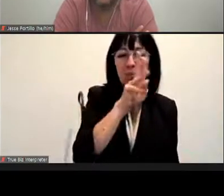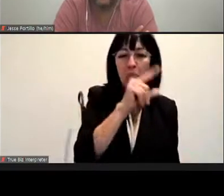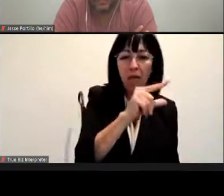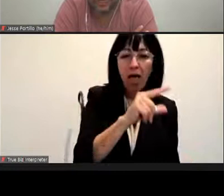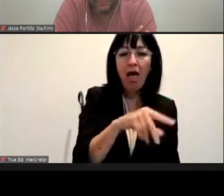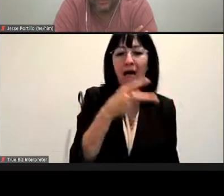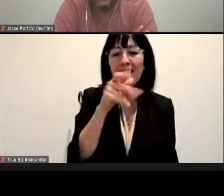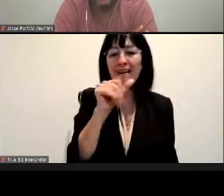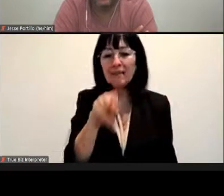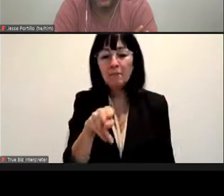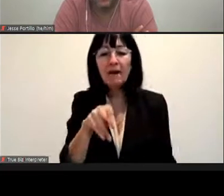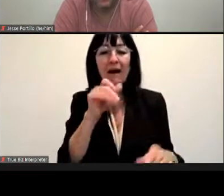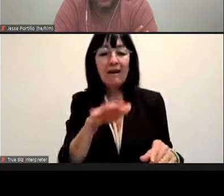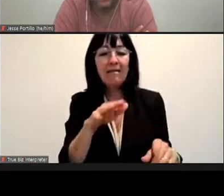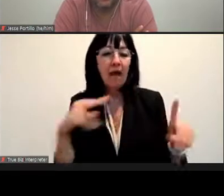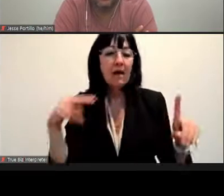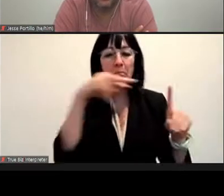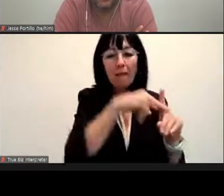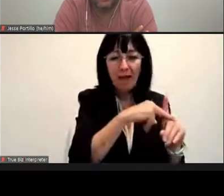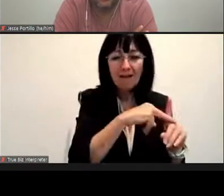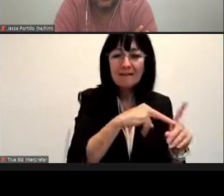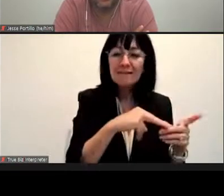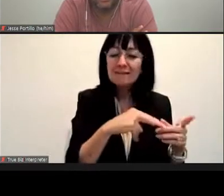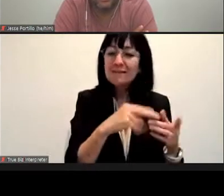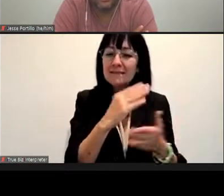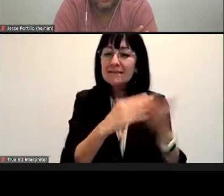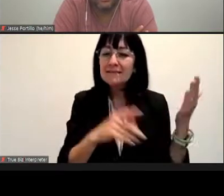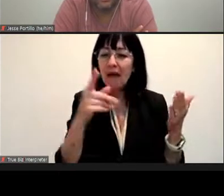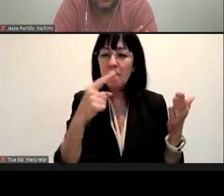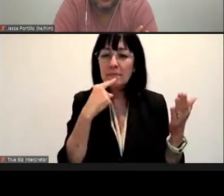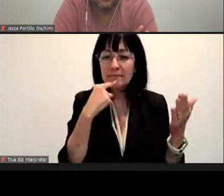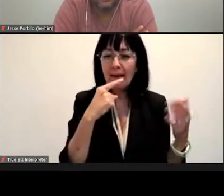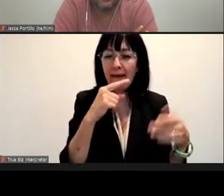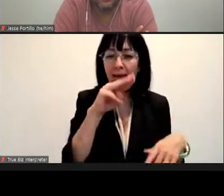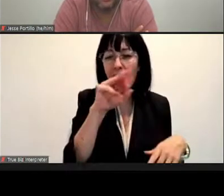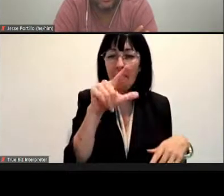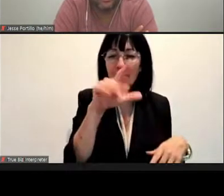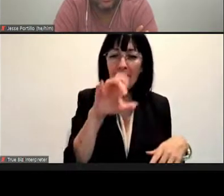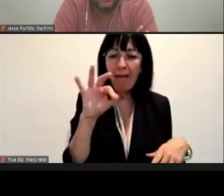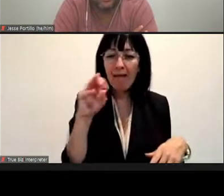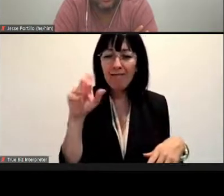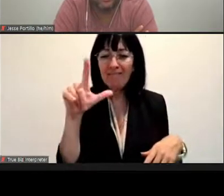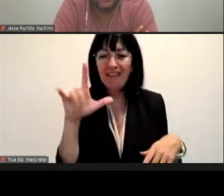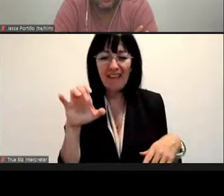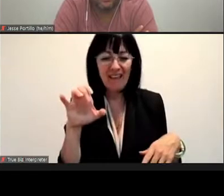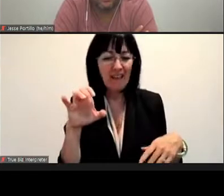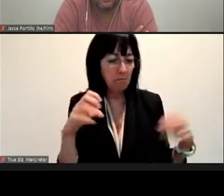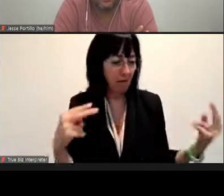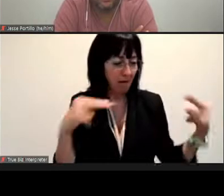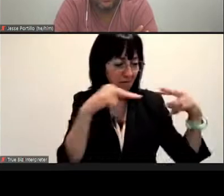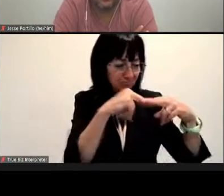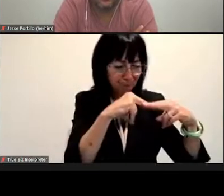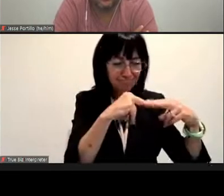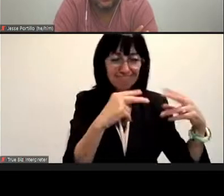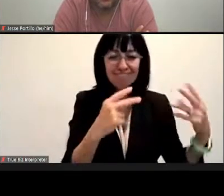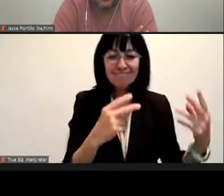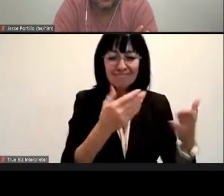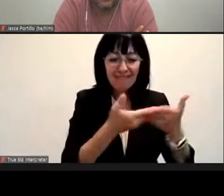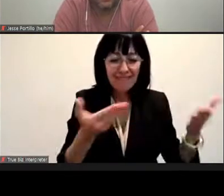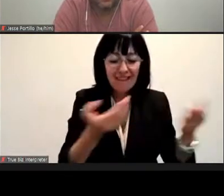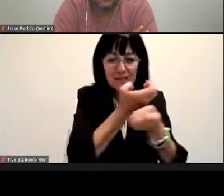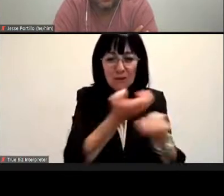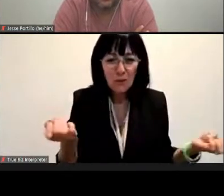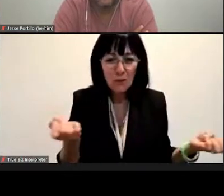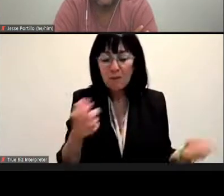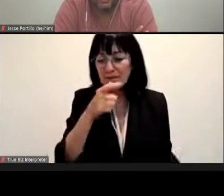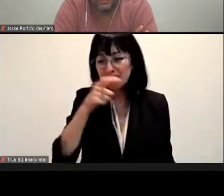it's going to plug into. I mean, we have, like you said, specific ways in which we can actually be more clear